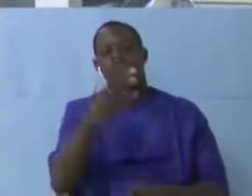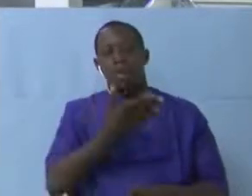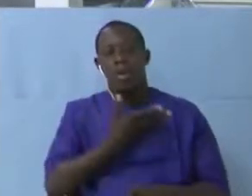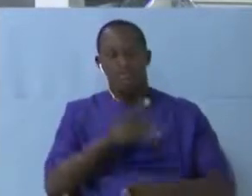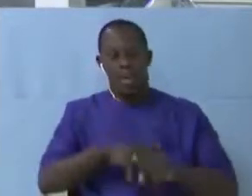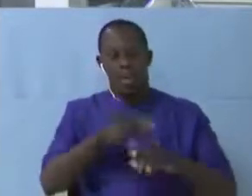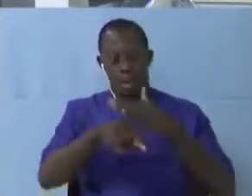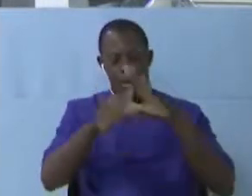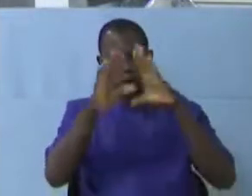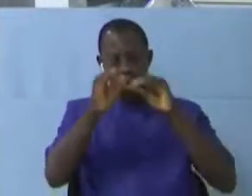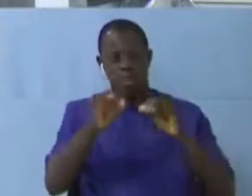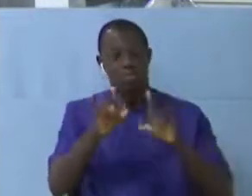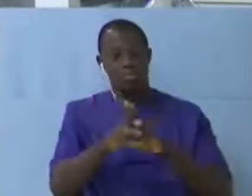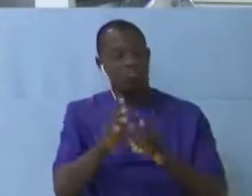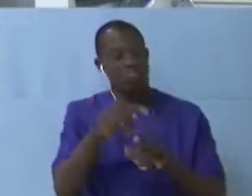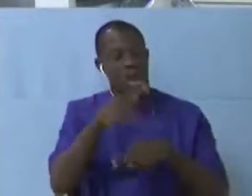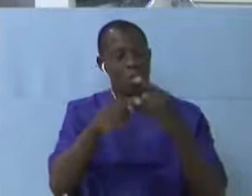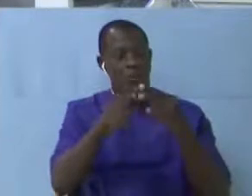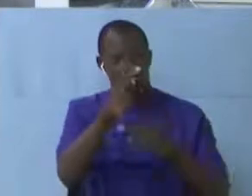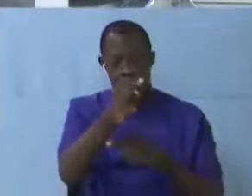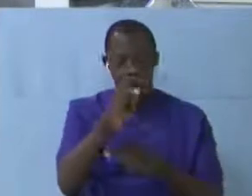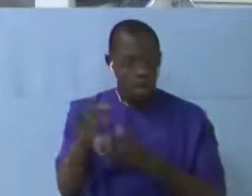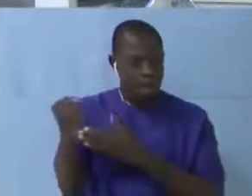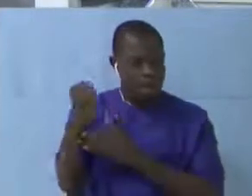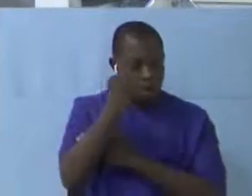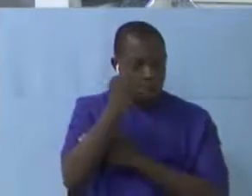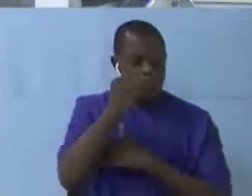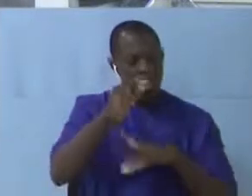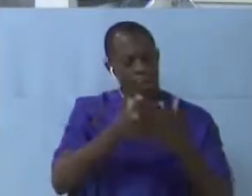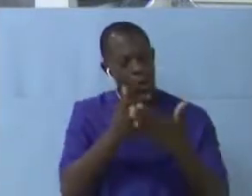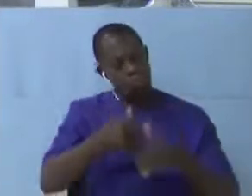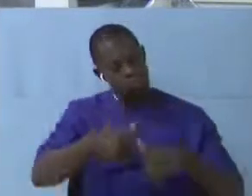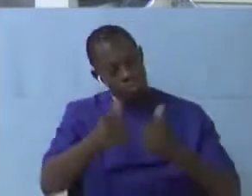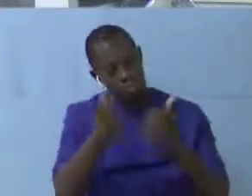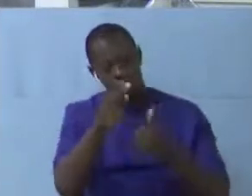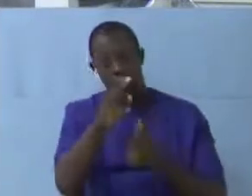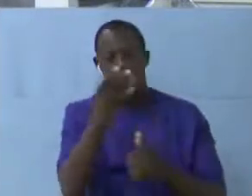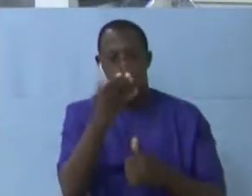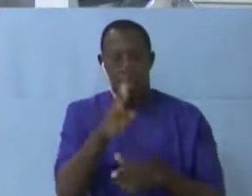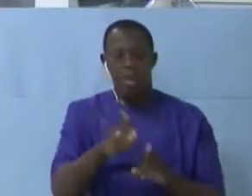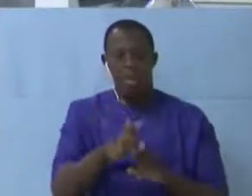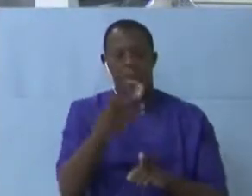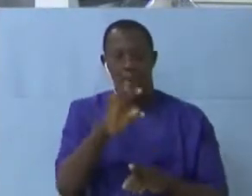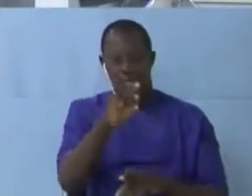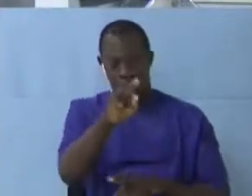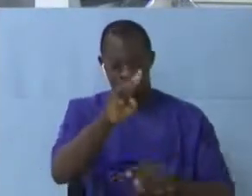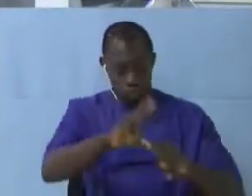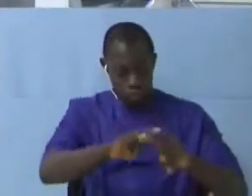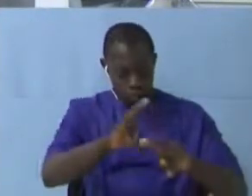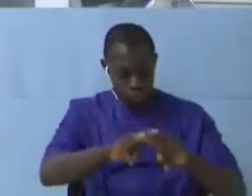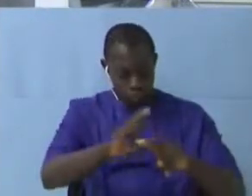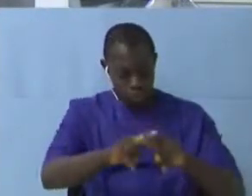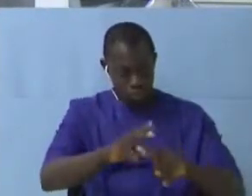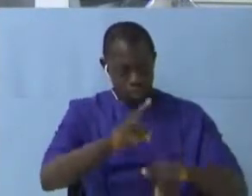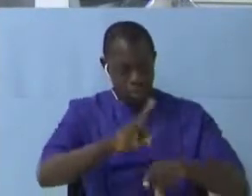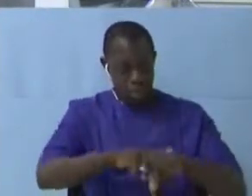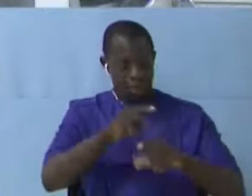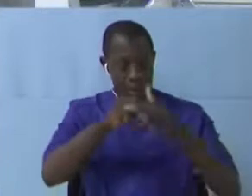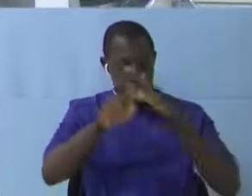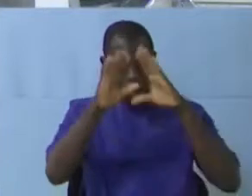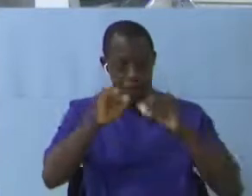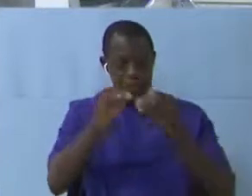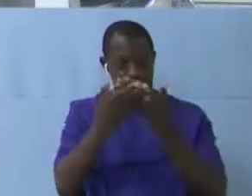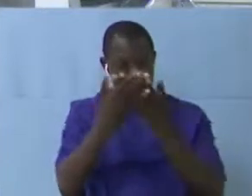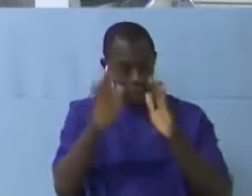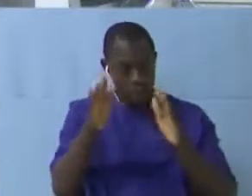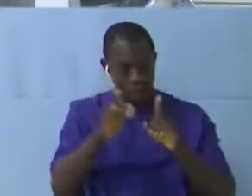are, irrespective of how good you think you might be, when you serve your term, you would have to go, never to come back. You